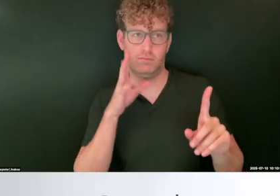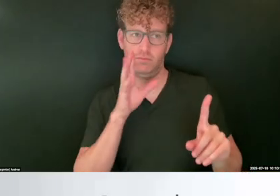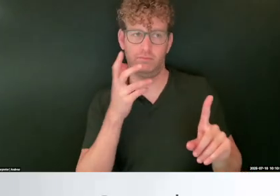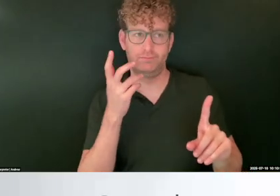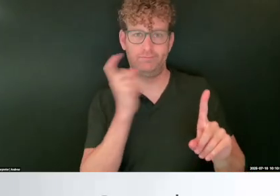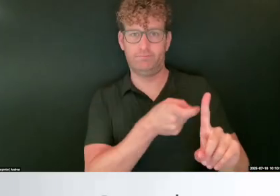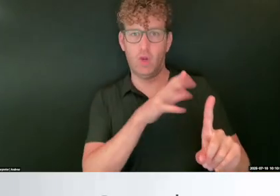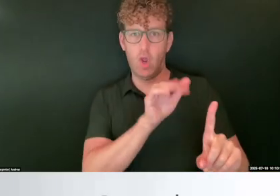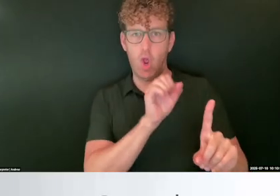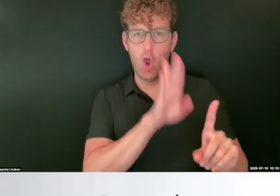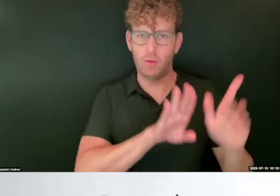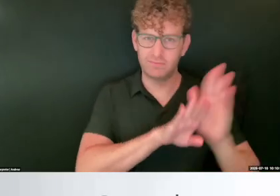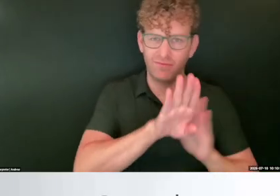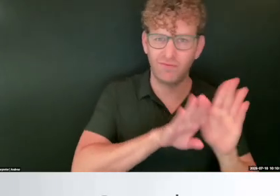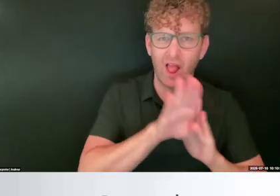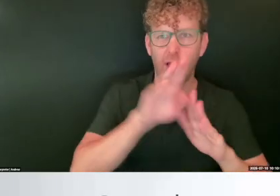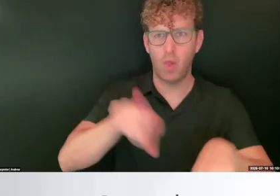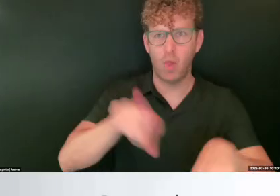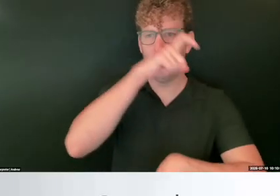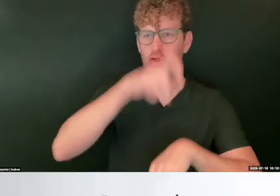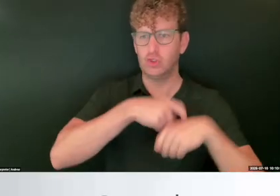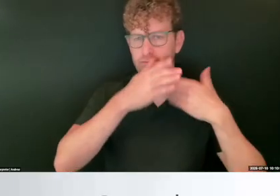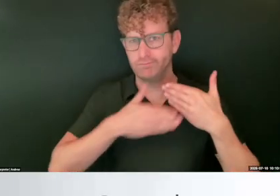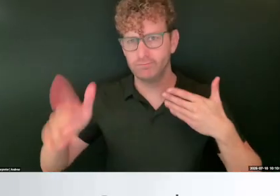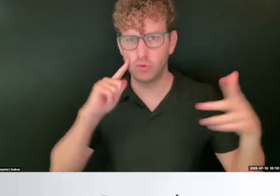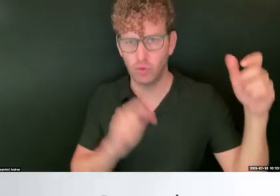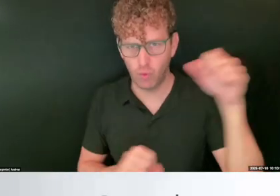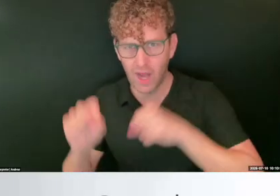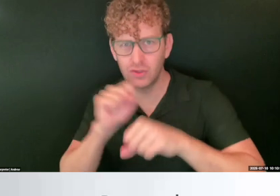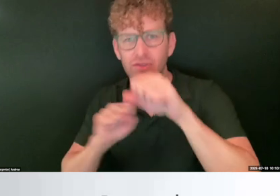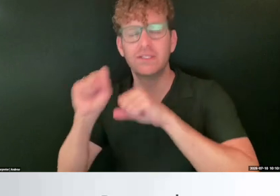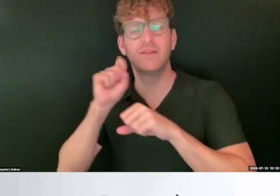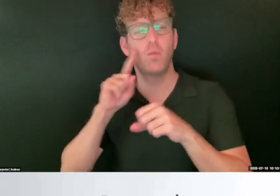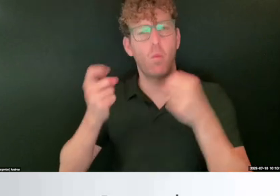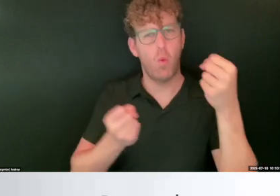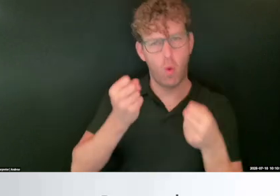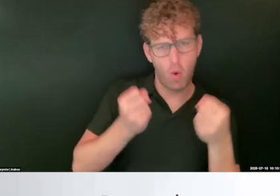vehicle and mobility investments. Since fiscal year